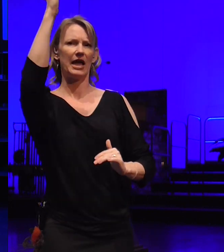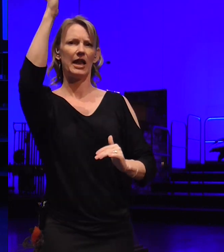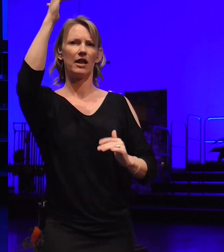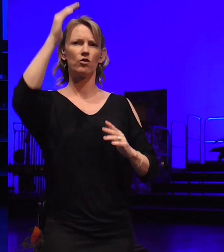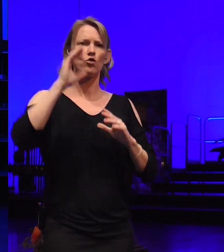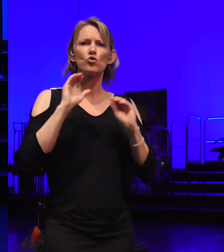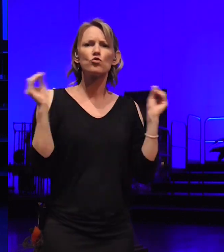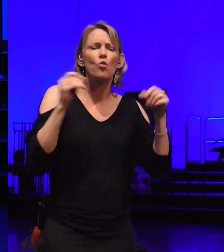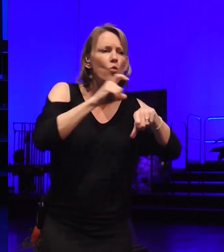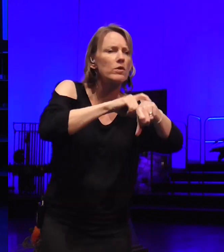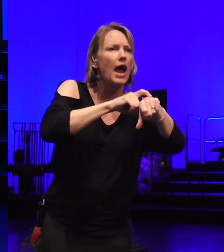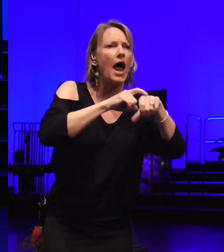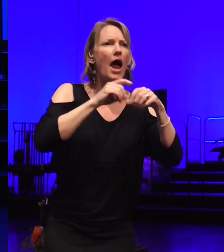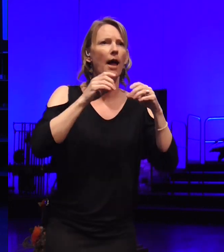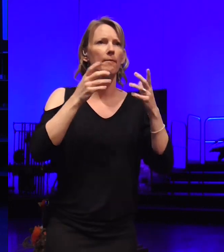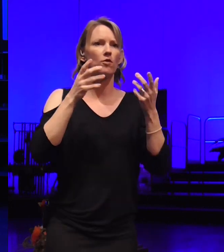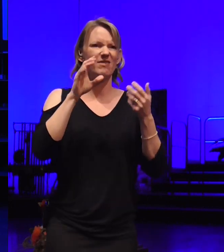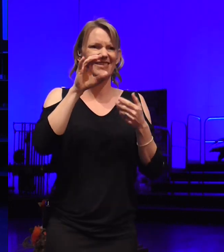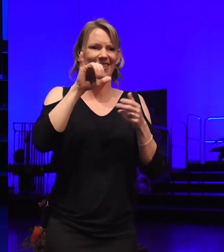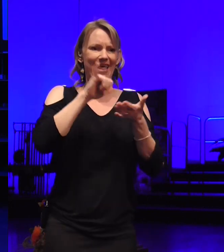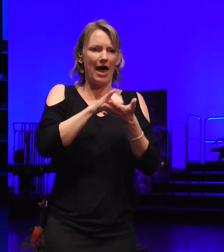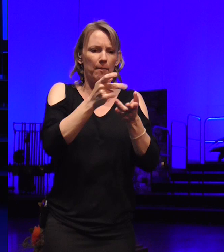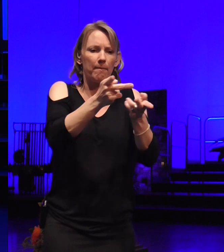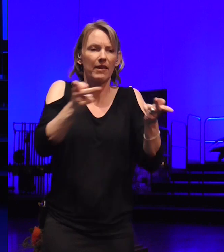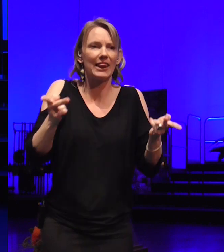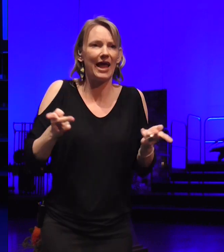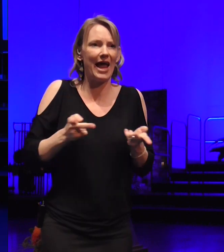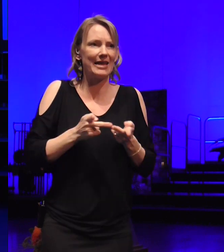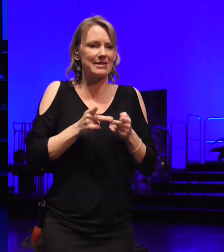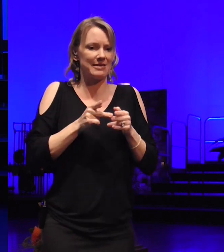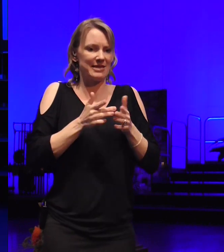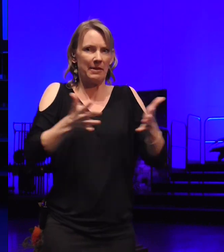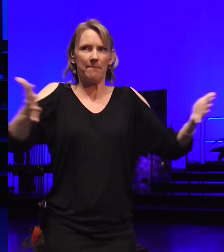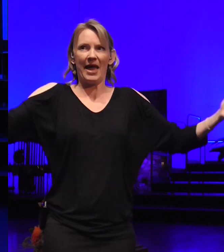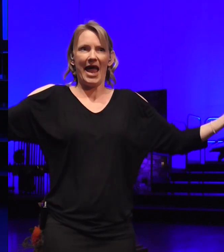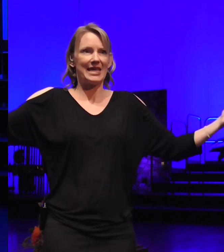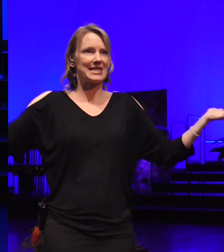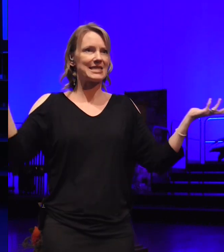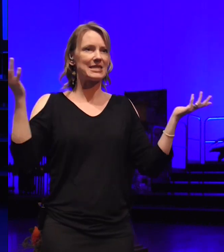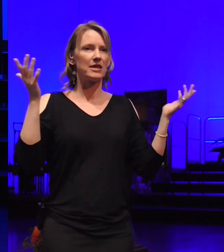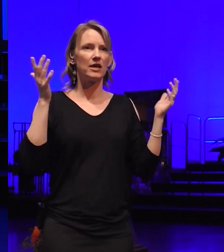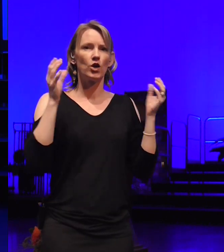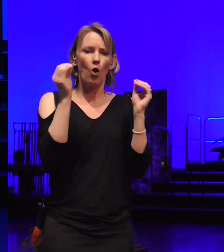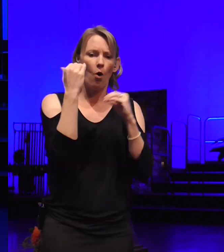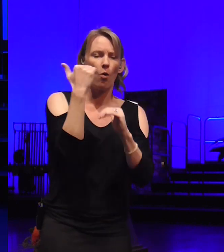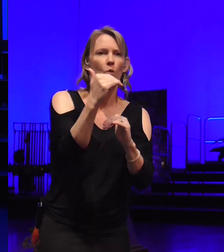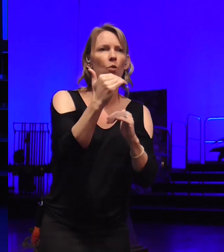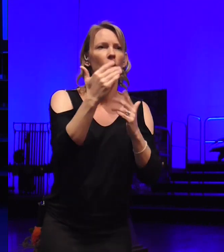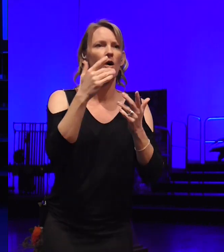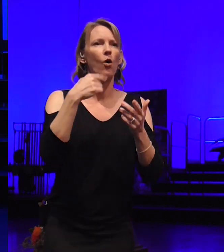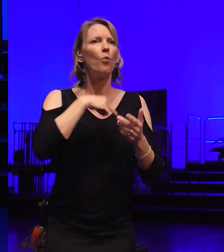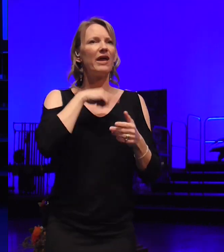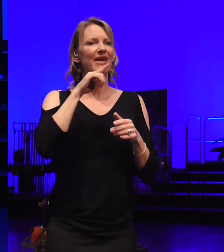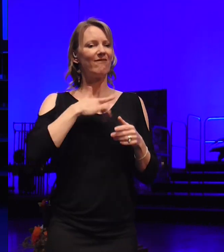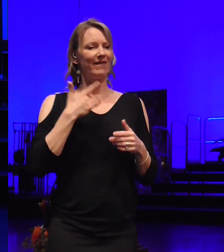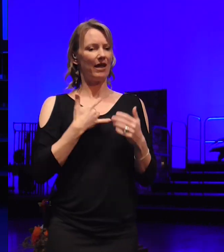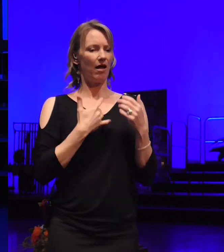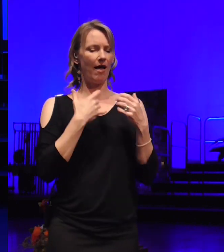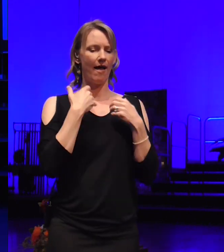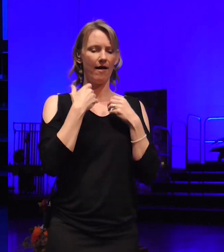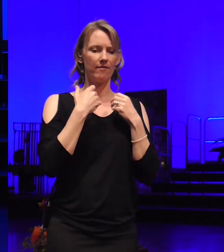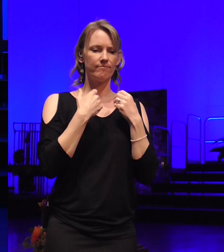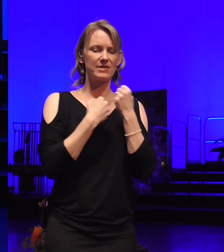timeless. It is that spaciousness that we want to tap into so that we can feel held and protected, and then